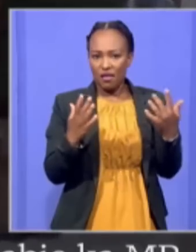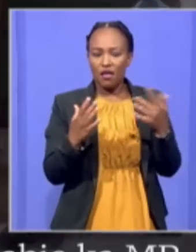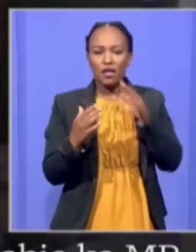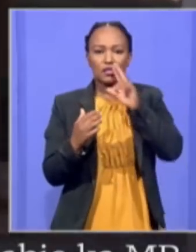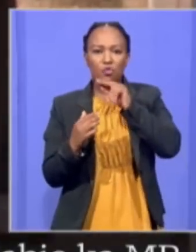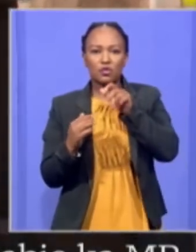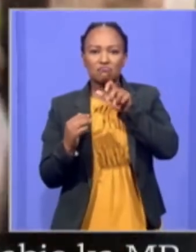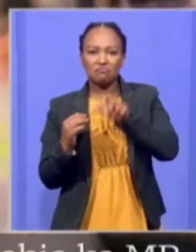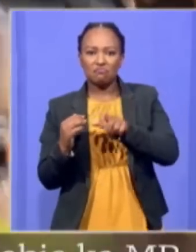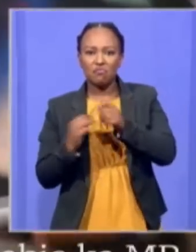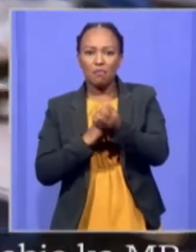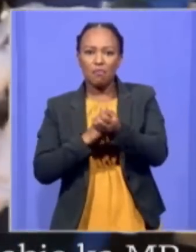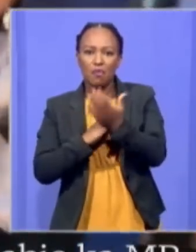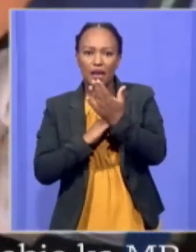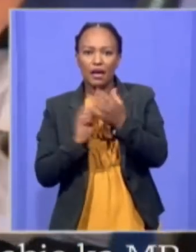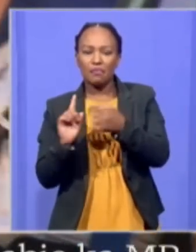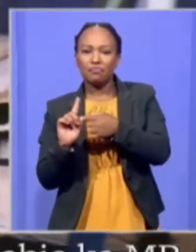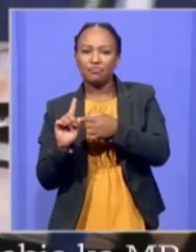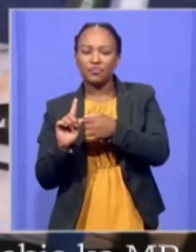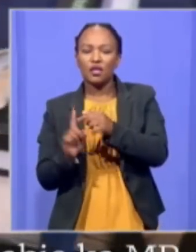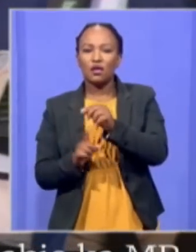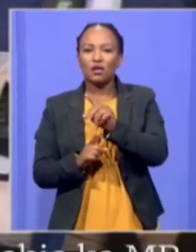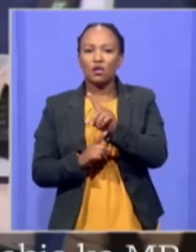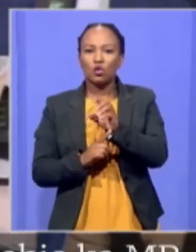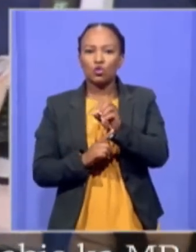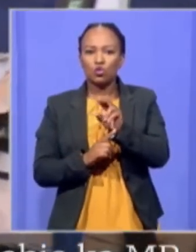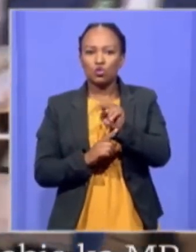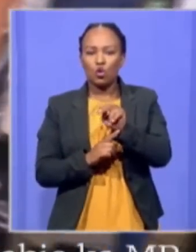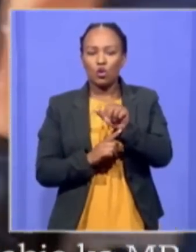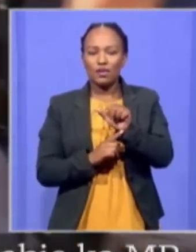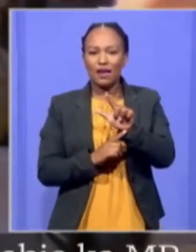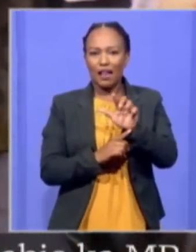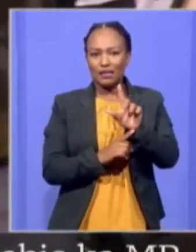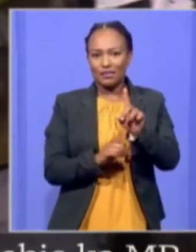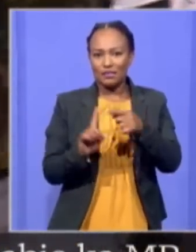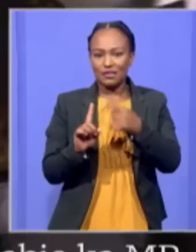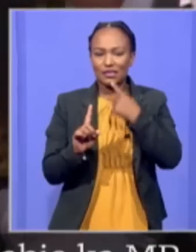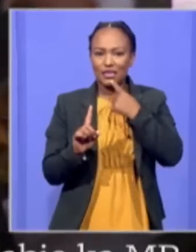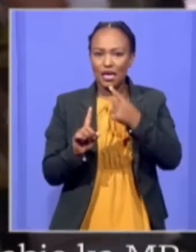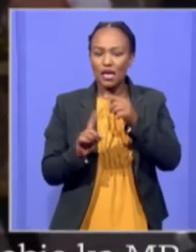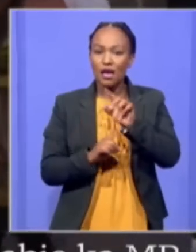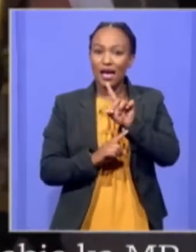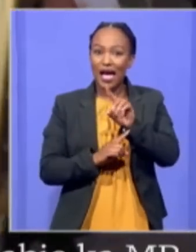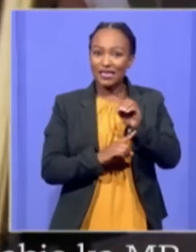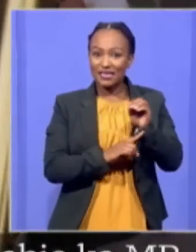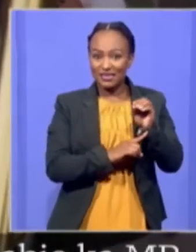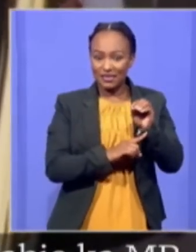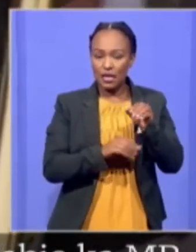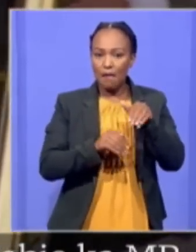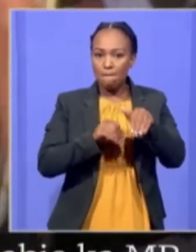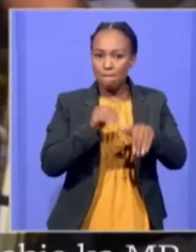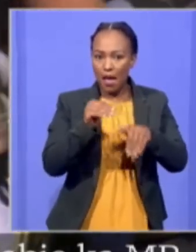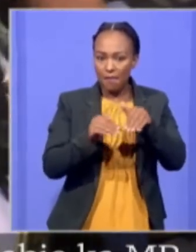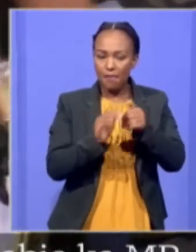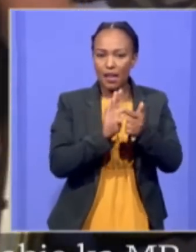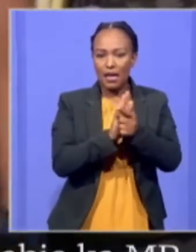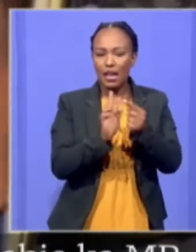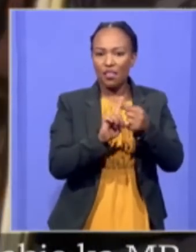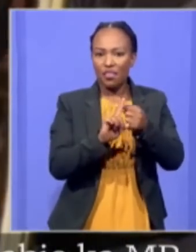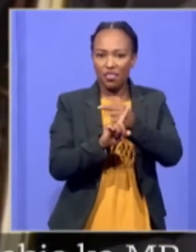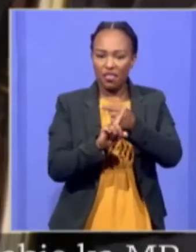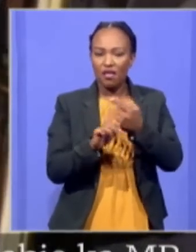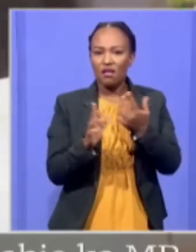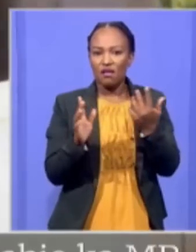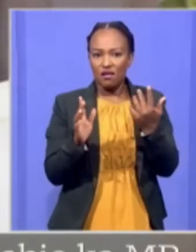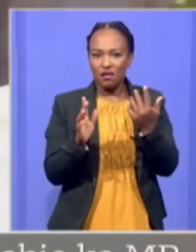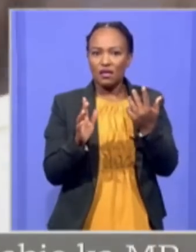province ya Mpumalanga Donald Mdluli o re ba dumela gore bagonlelwa ba go ballwa go 100 bao e le go boramoepo bao ba sego molaong ba